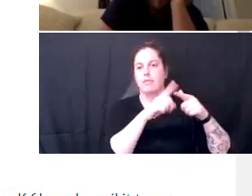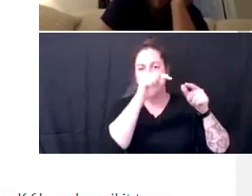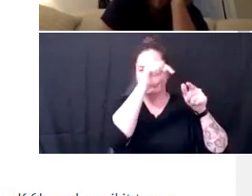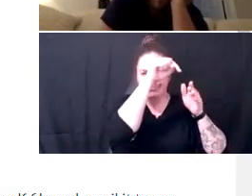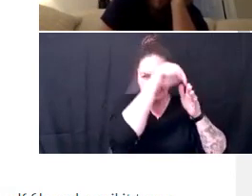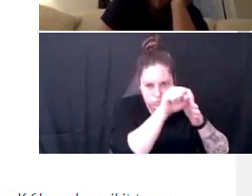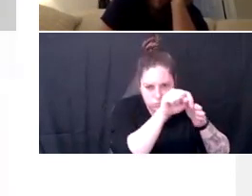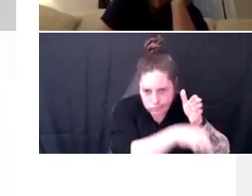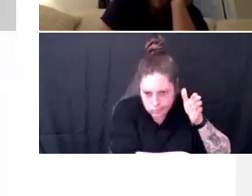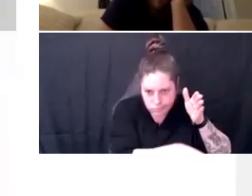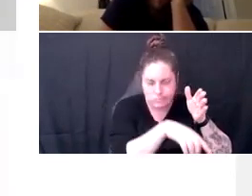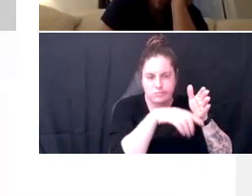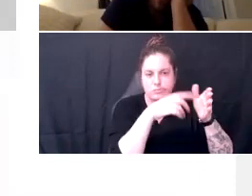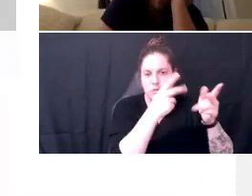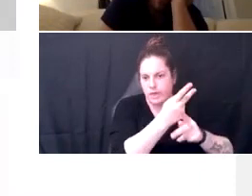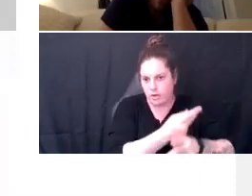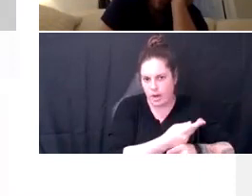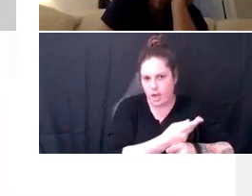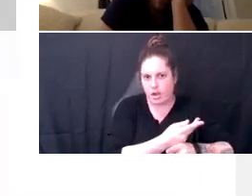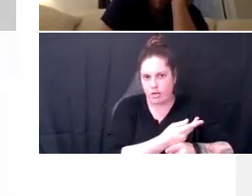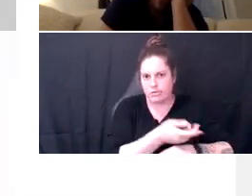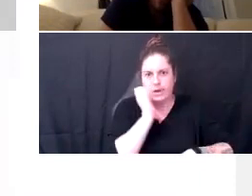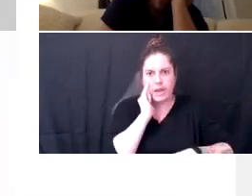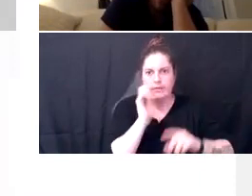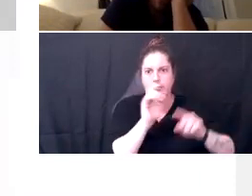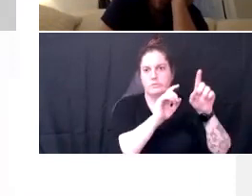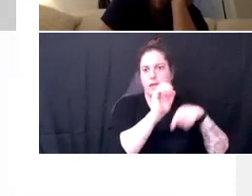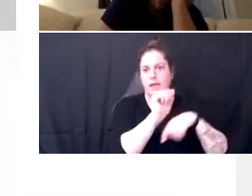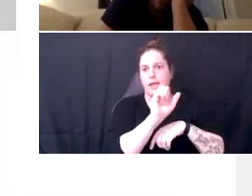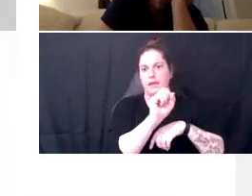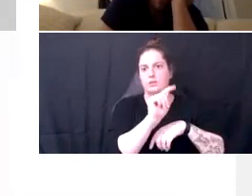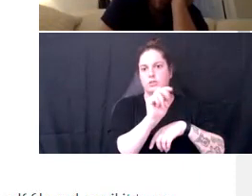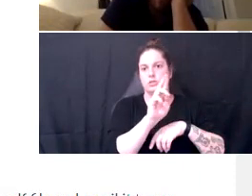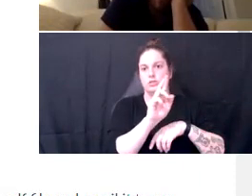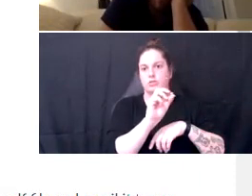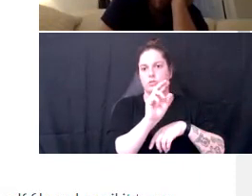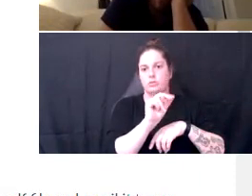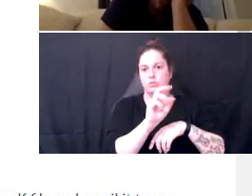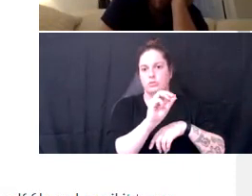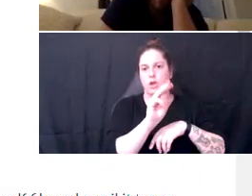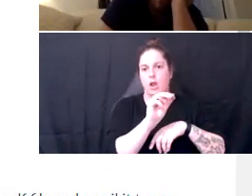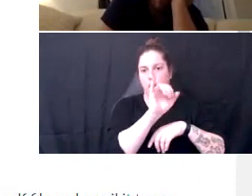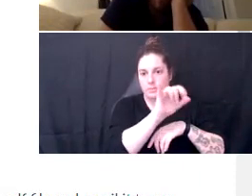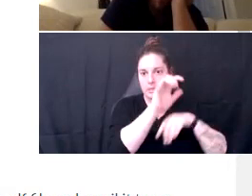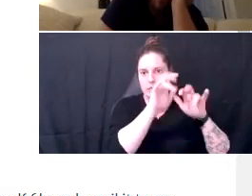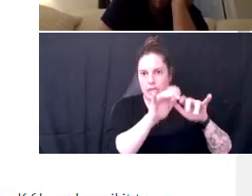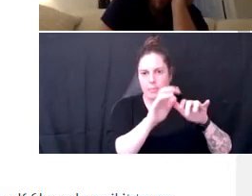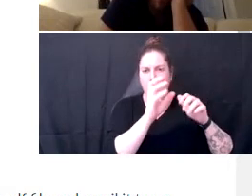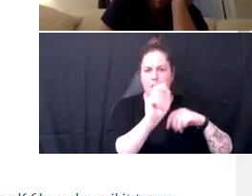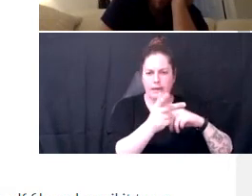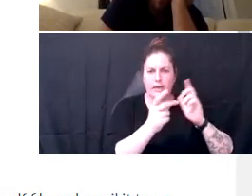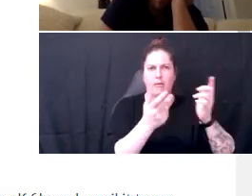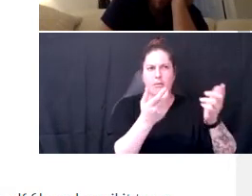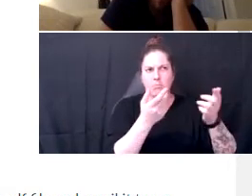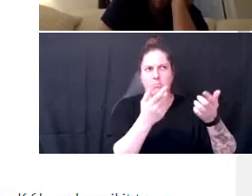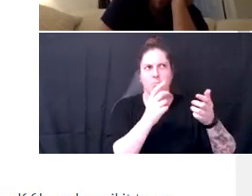in astronomy there, you're going to get a million articles. You have to start thinking, well, what about astronomy am I interested